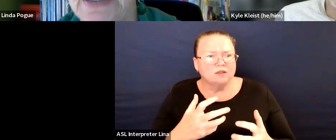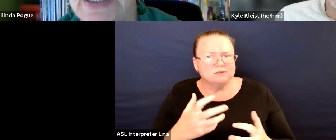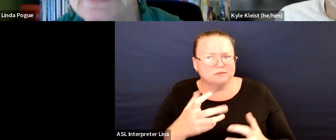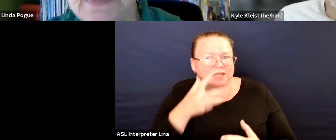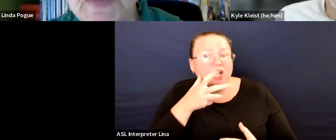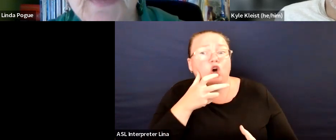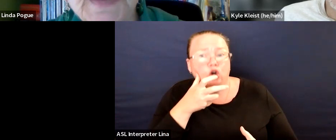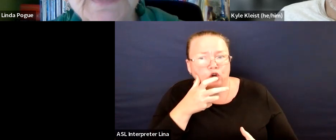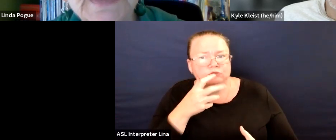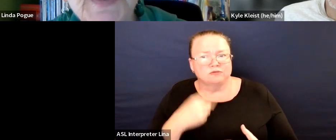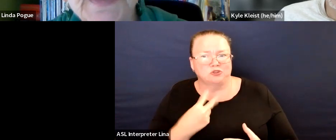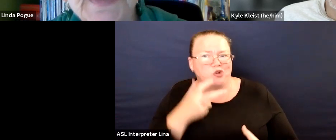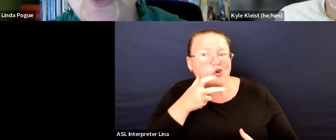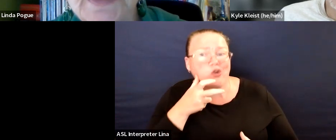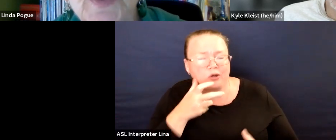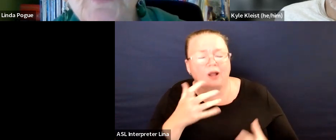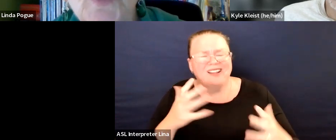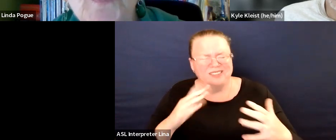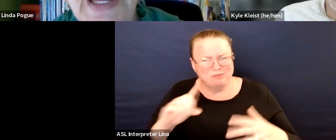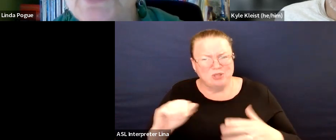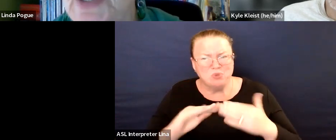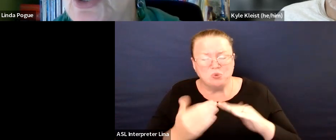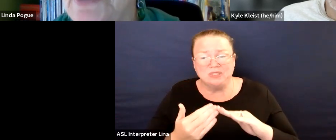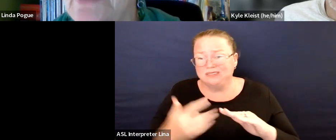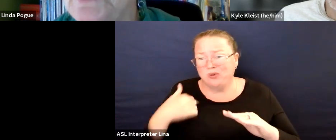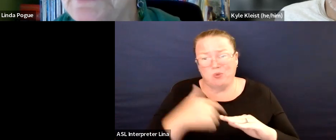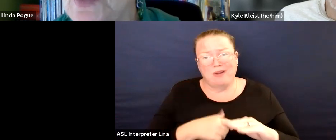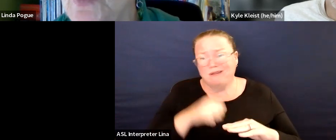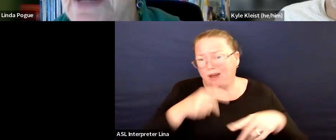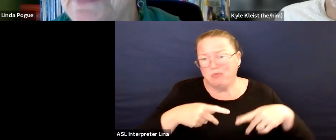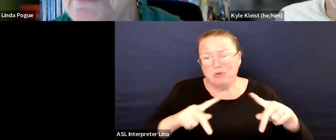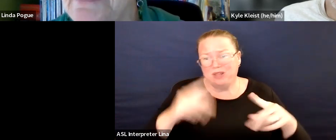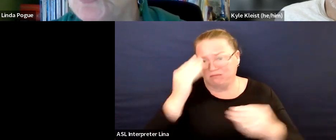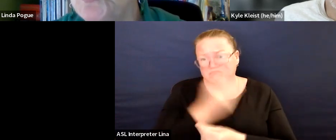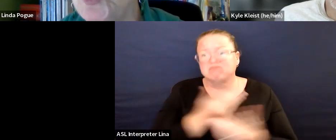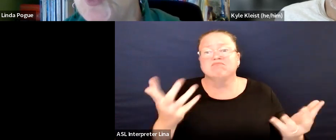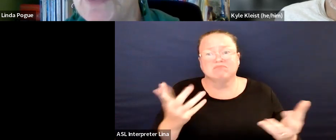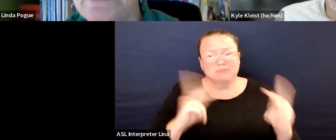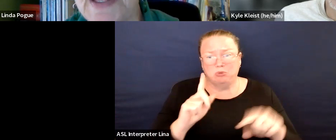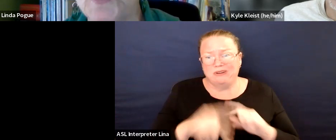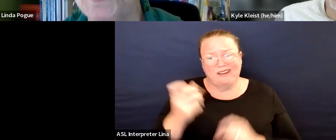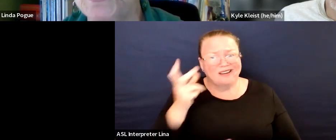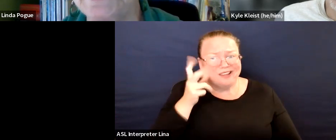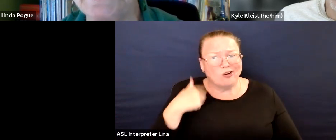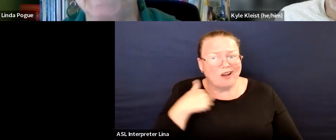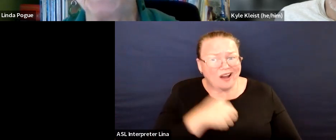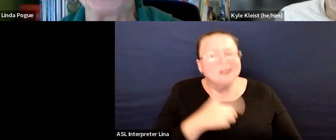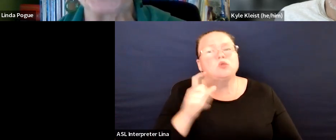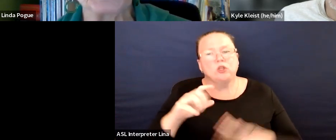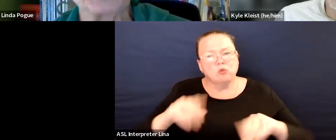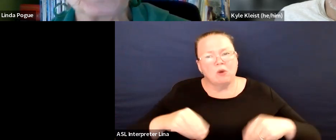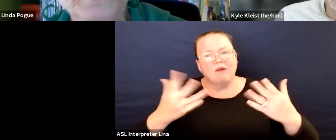yes. And sometimes in the disability community, we've not been allowed to be heard, have we? So we have to make sure we give that